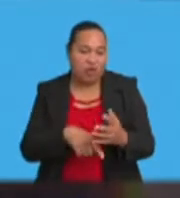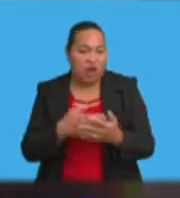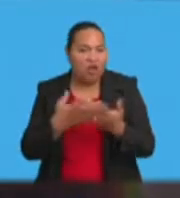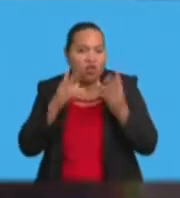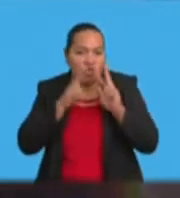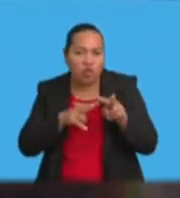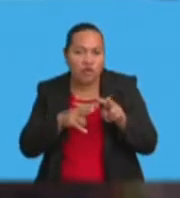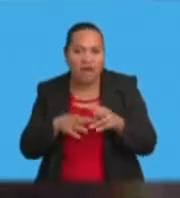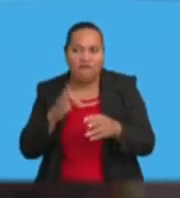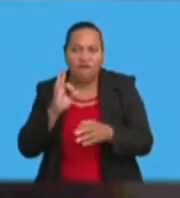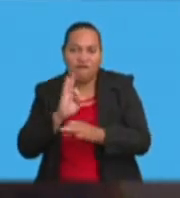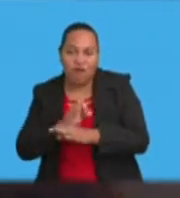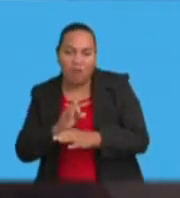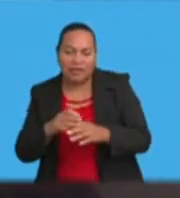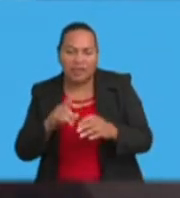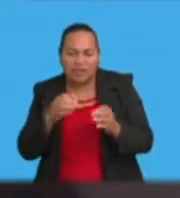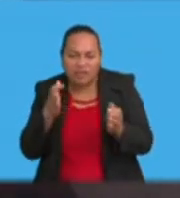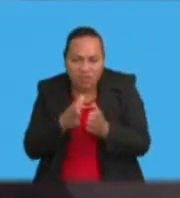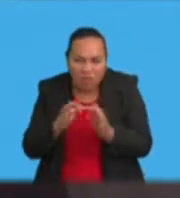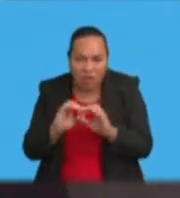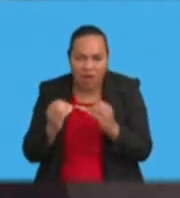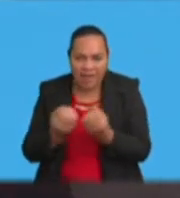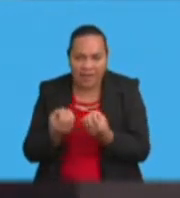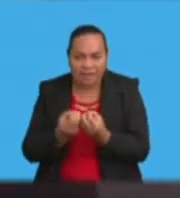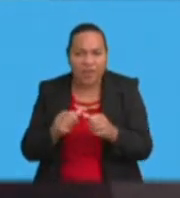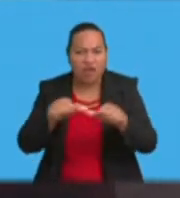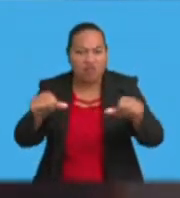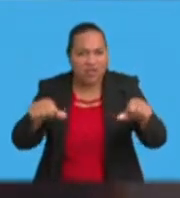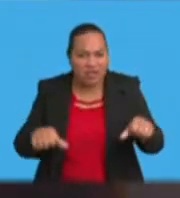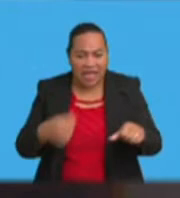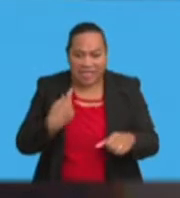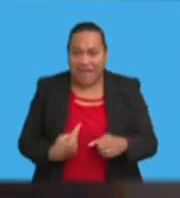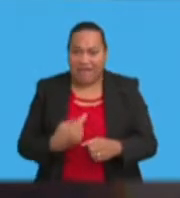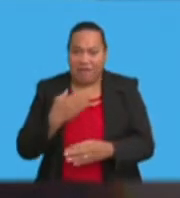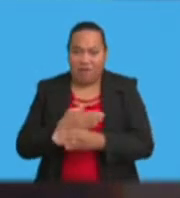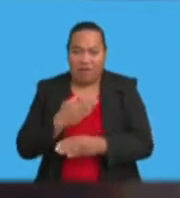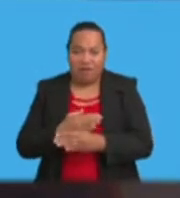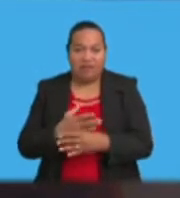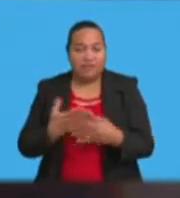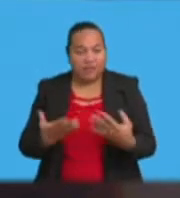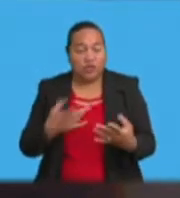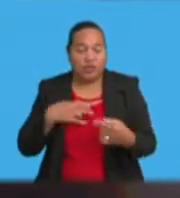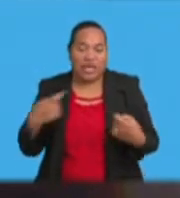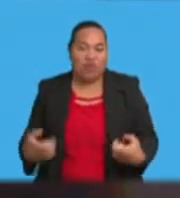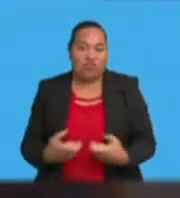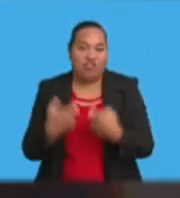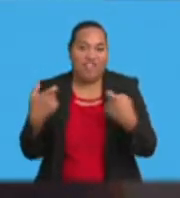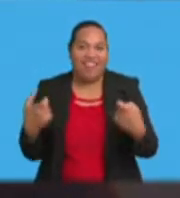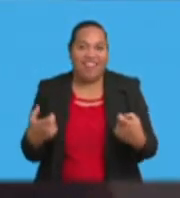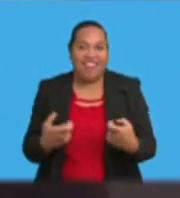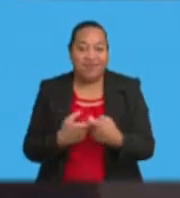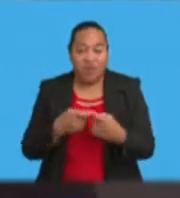formal, informal sectors and the smaller organizations. Agriculture, the self-employed. This is where is going to be our challenge. And through